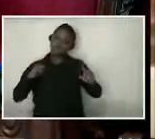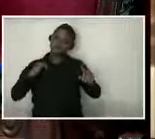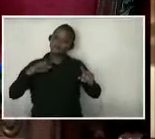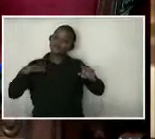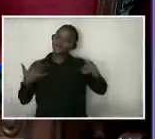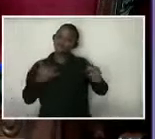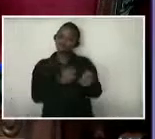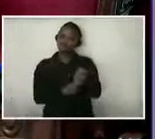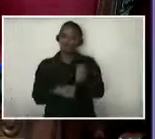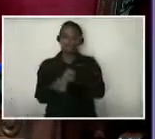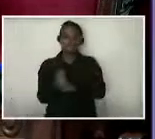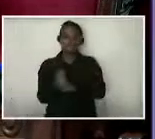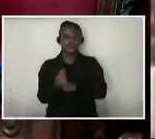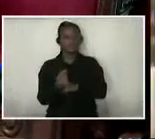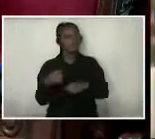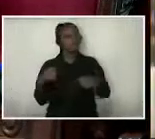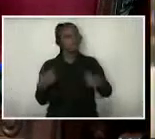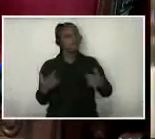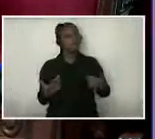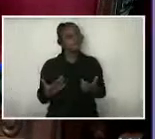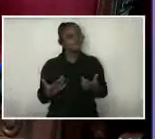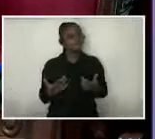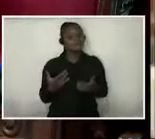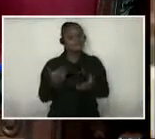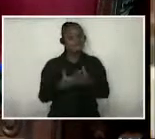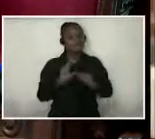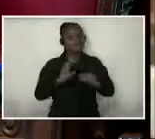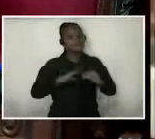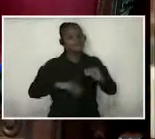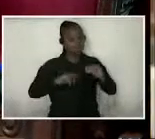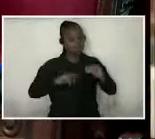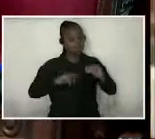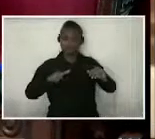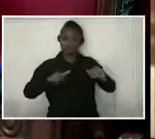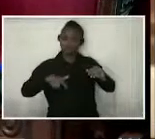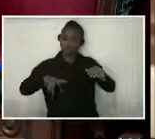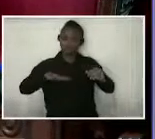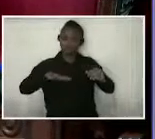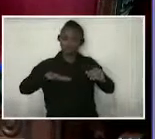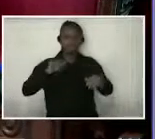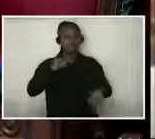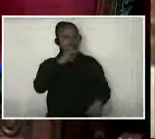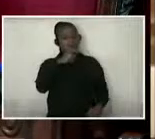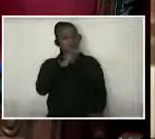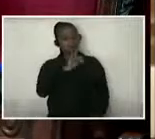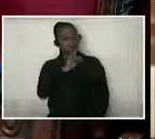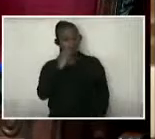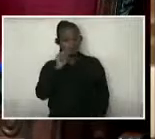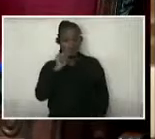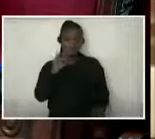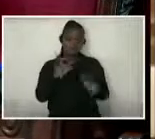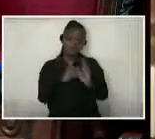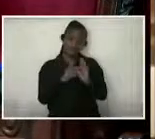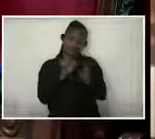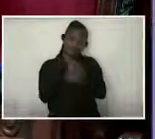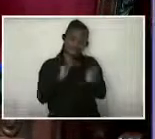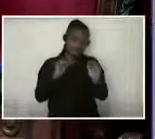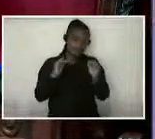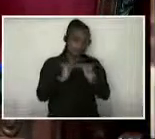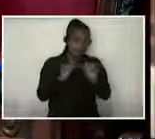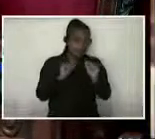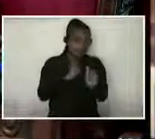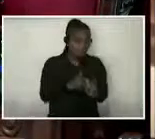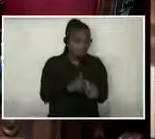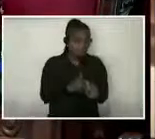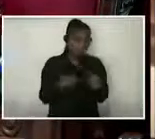insignificant support banding against it. This is fundamentally undemocratic, and it violates the will of the people. We have